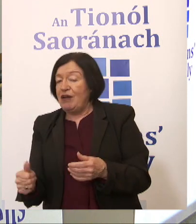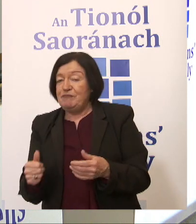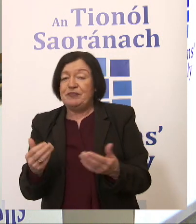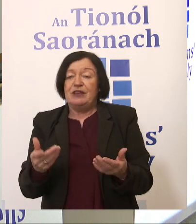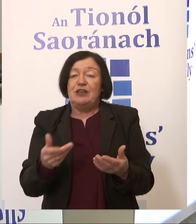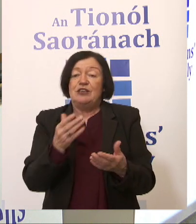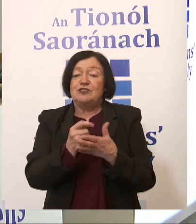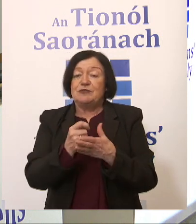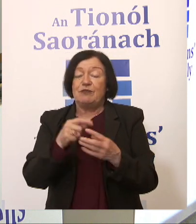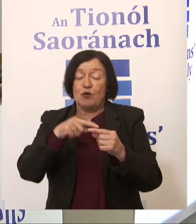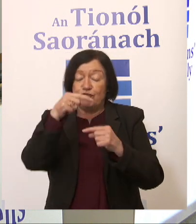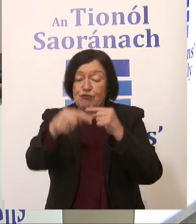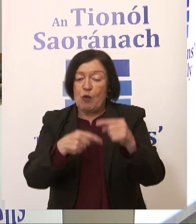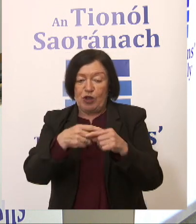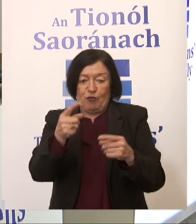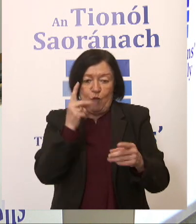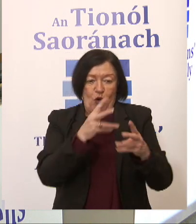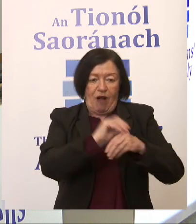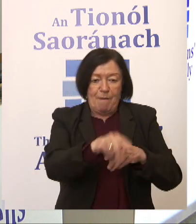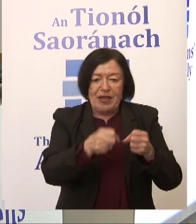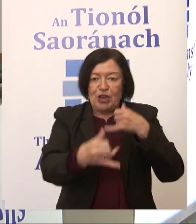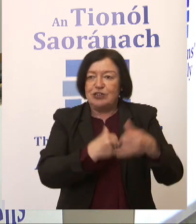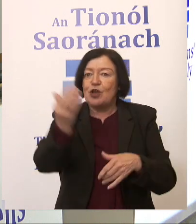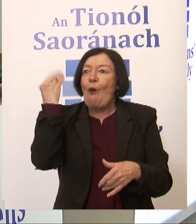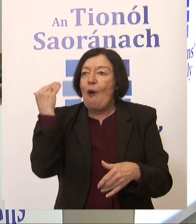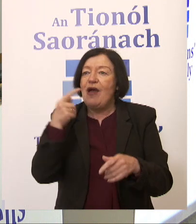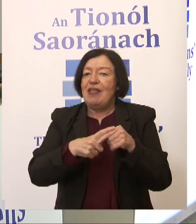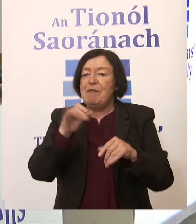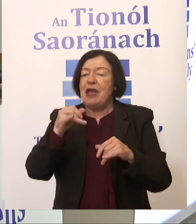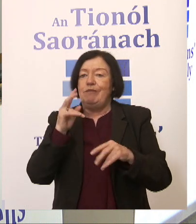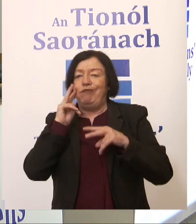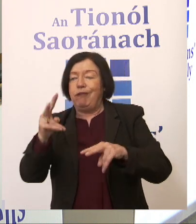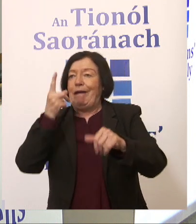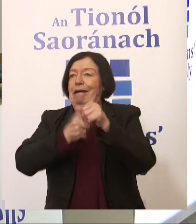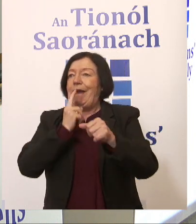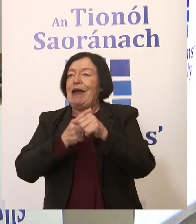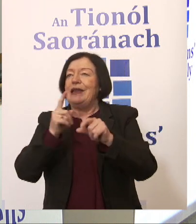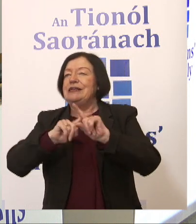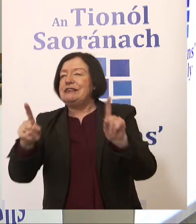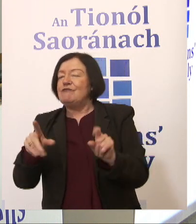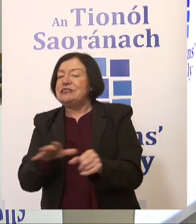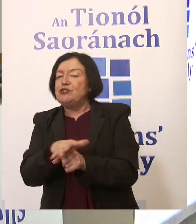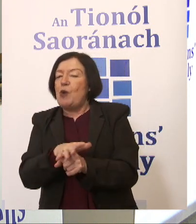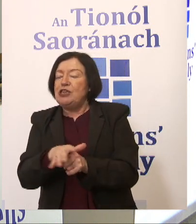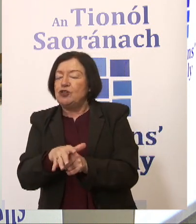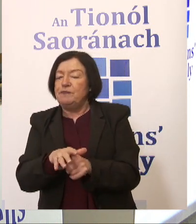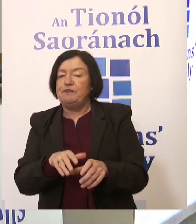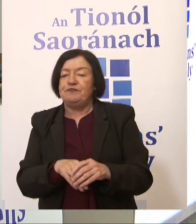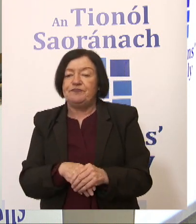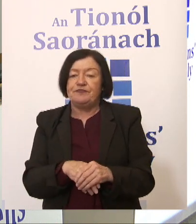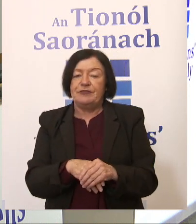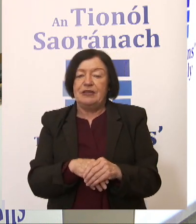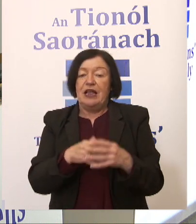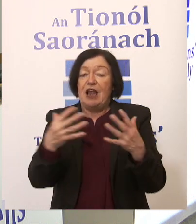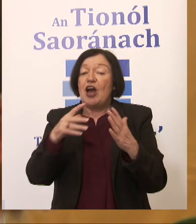sometimes it comes full circle, and what you've done many years ago, you end up maybe looking at again in a different set of circumstances many